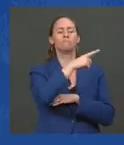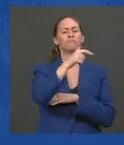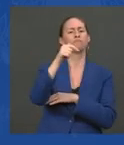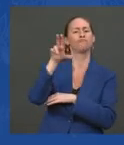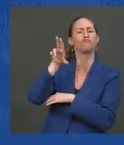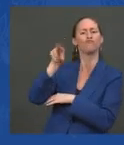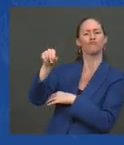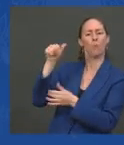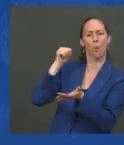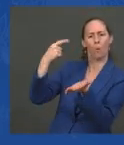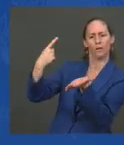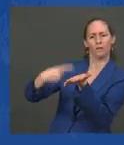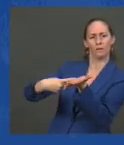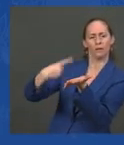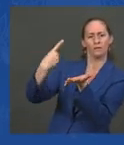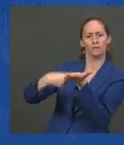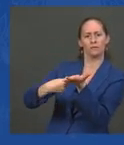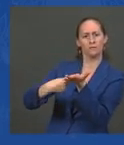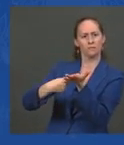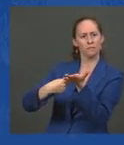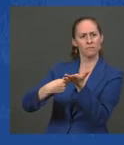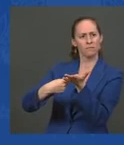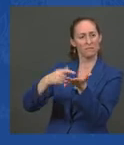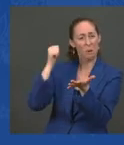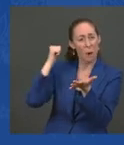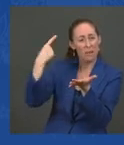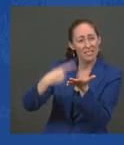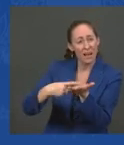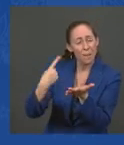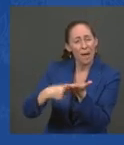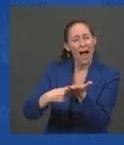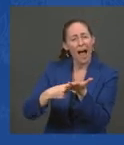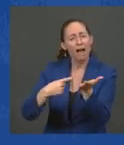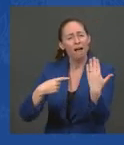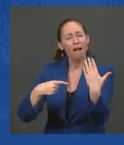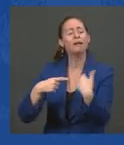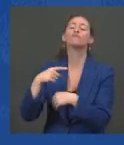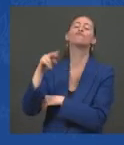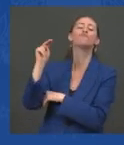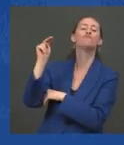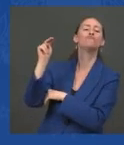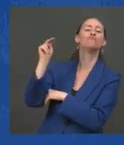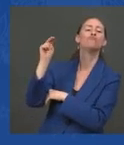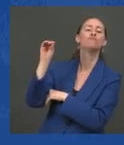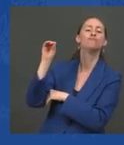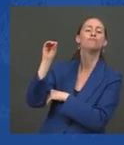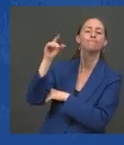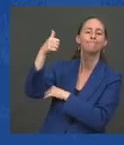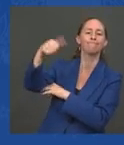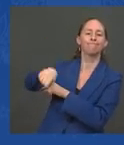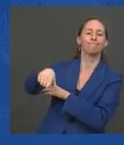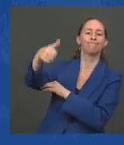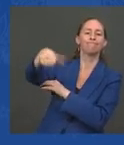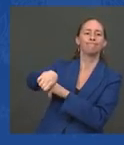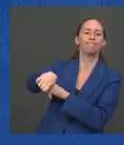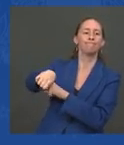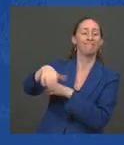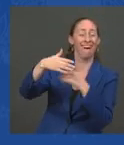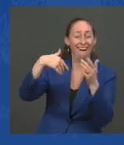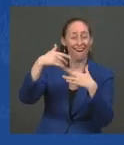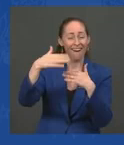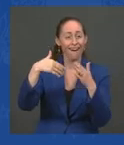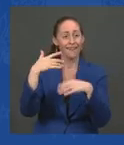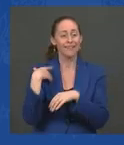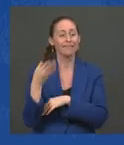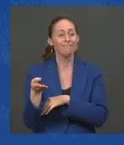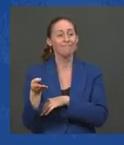They're afraid to even just debate the bills in the U.S. Senate, as they did again yesterday, even on a bill that includes provisions that they've